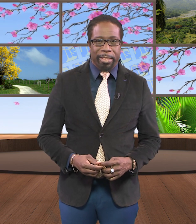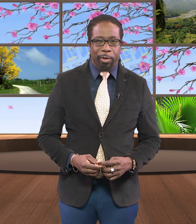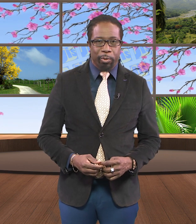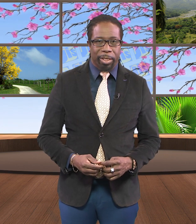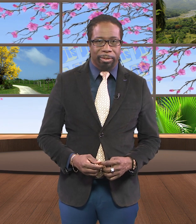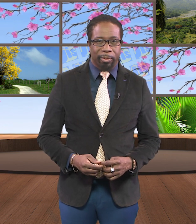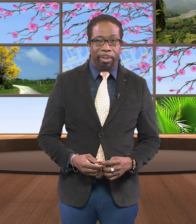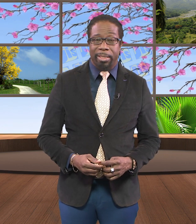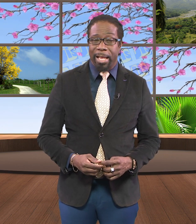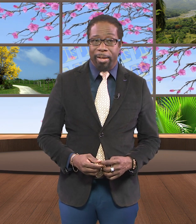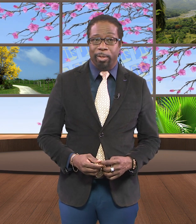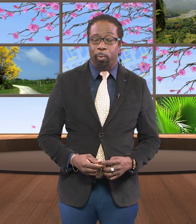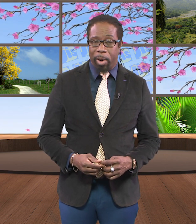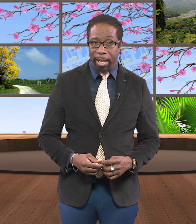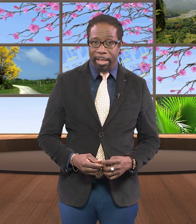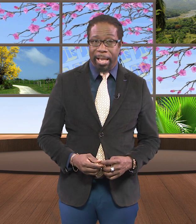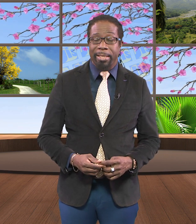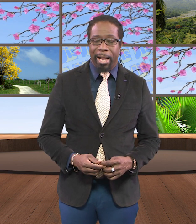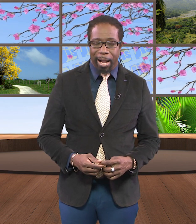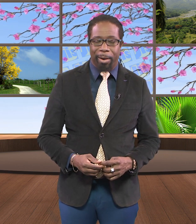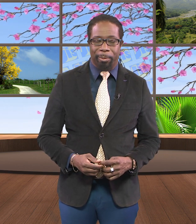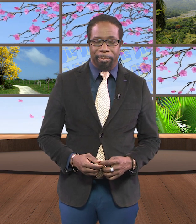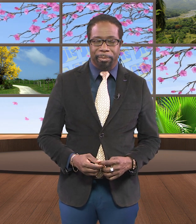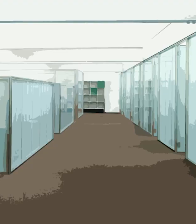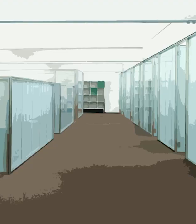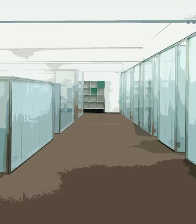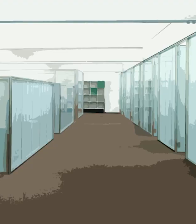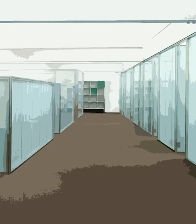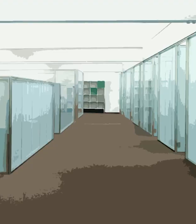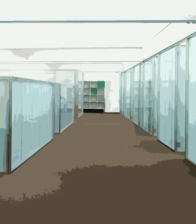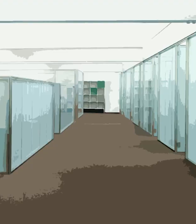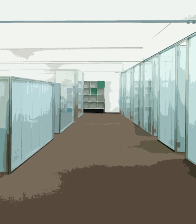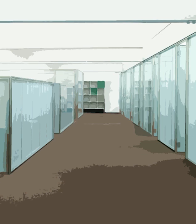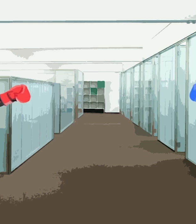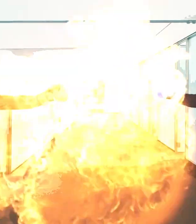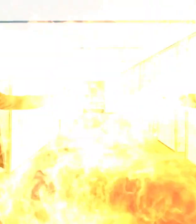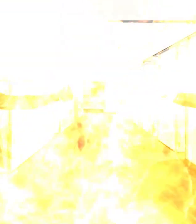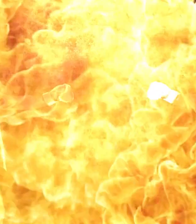dispute resolution will tell us why and how.